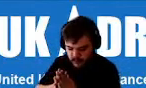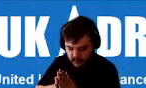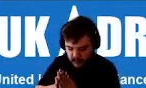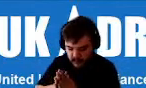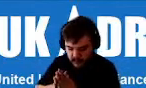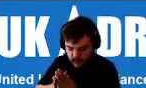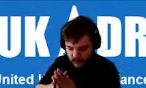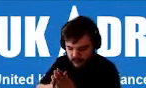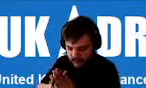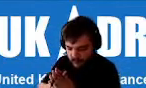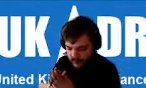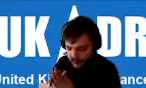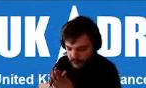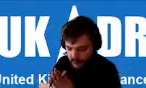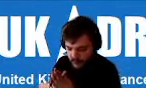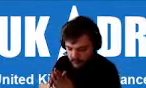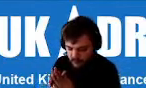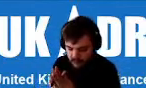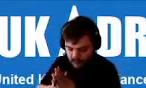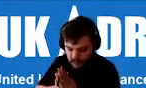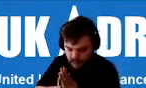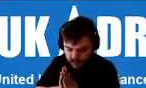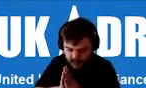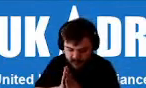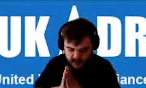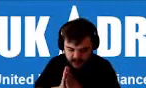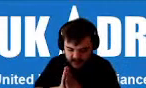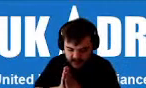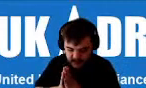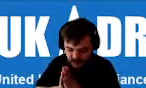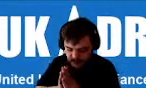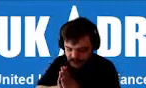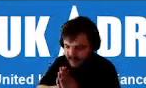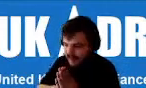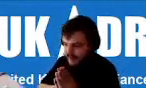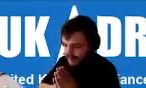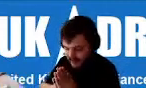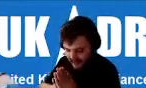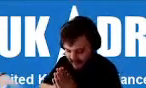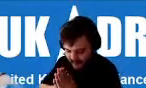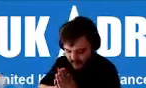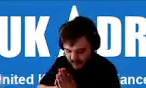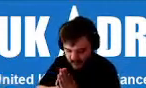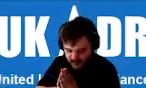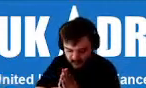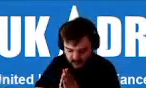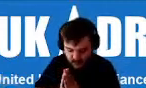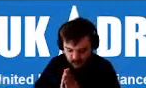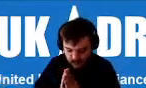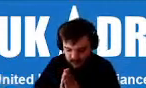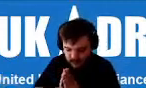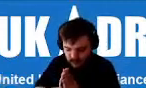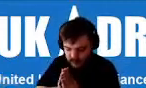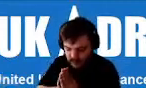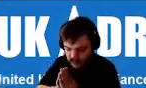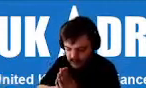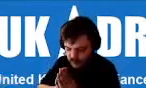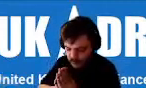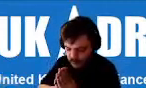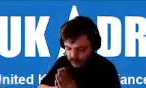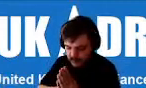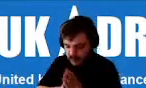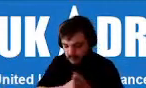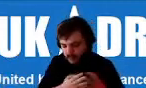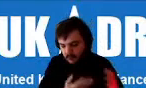Vice President of the Institute of Civil Protection and Emergency Management. I think I know what you're going to say here, but do you believe that the role of civil protection